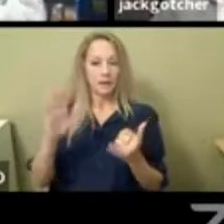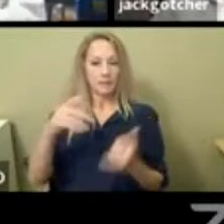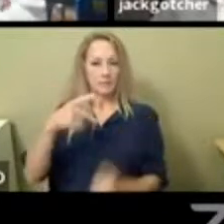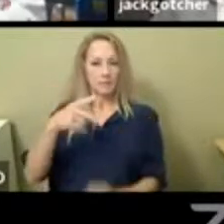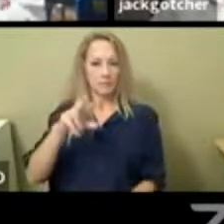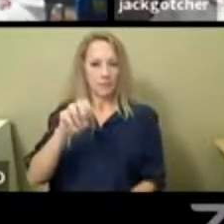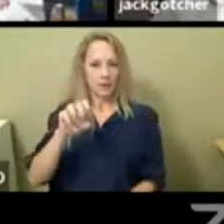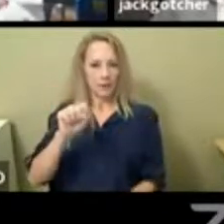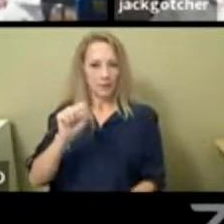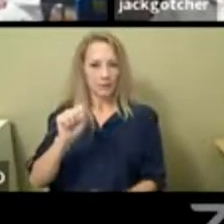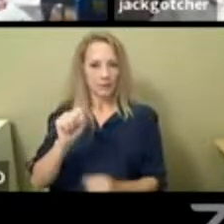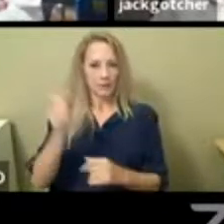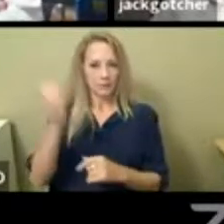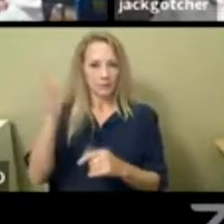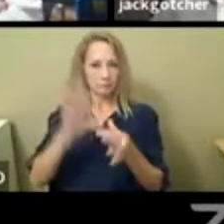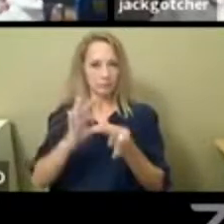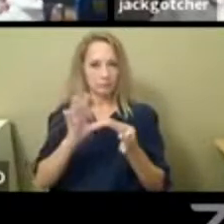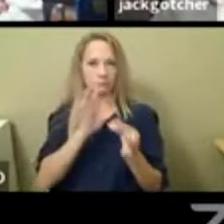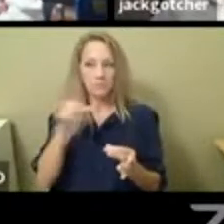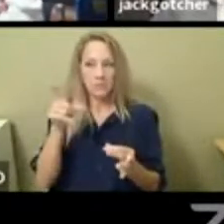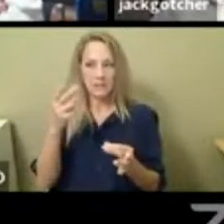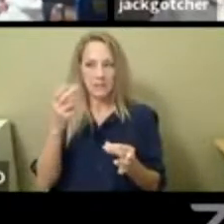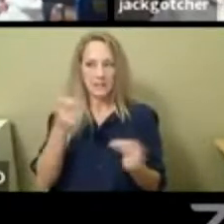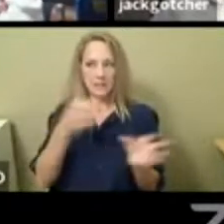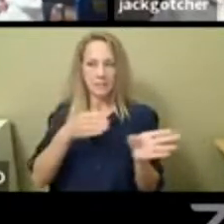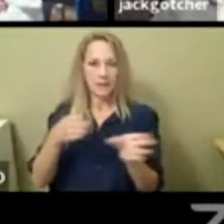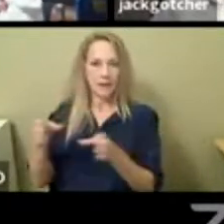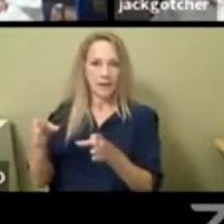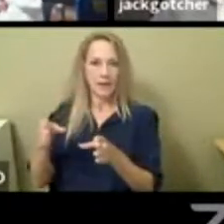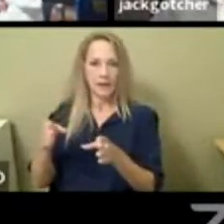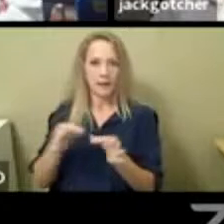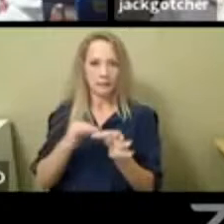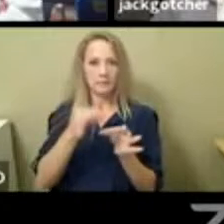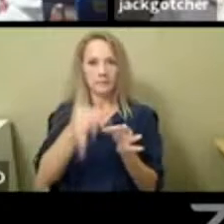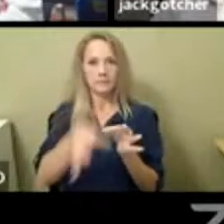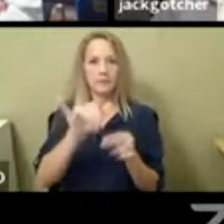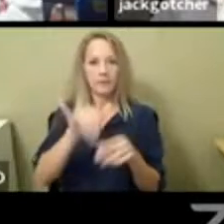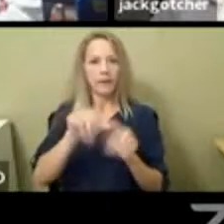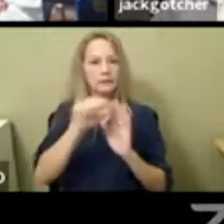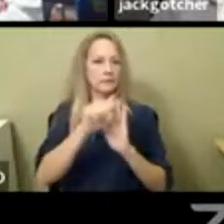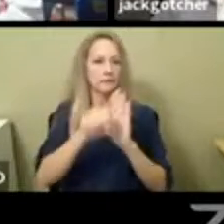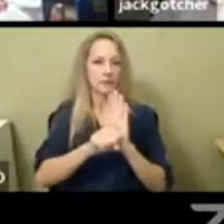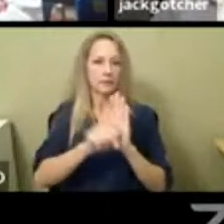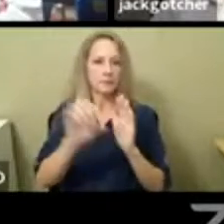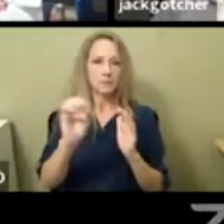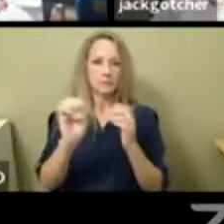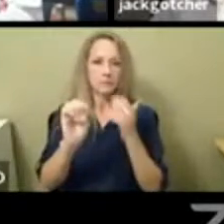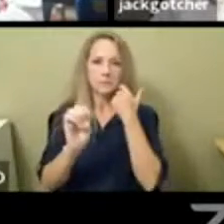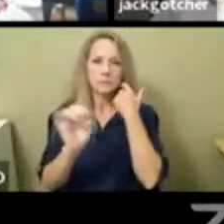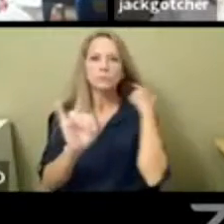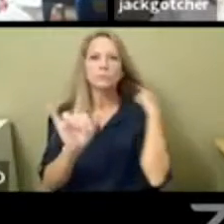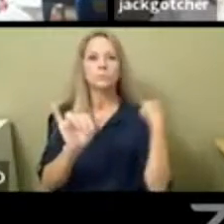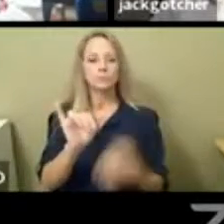that he's planning on extending that state of emergency as well.